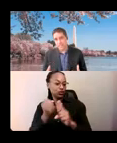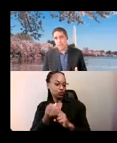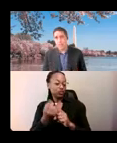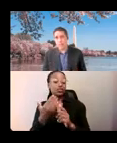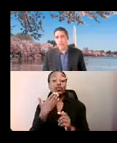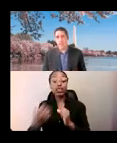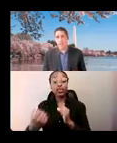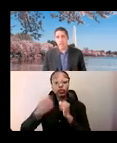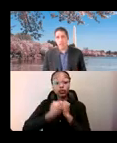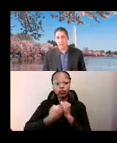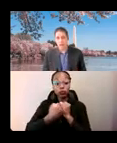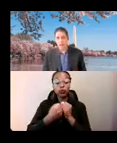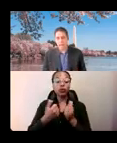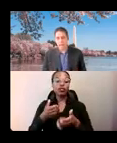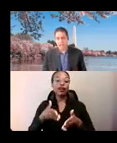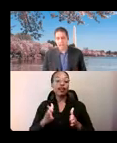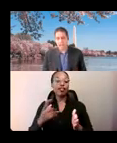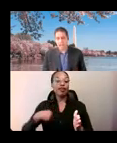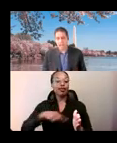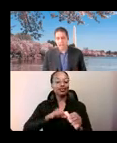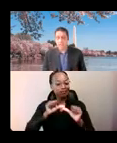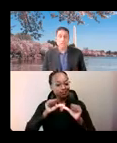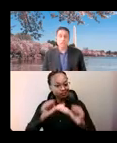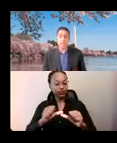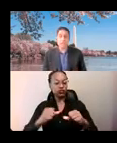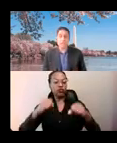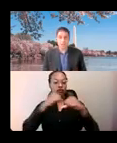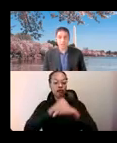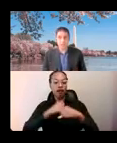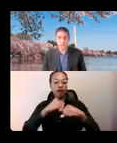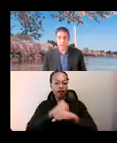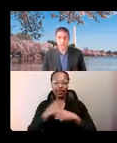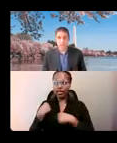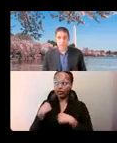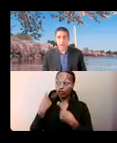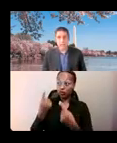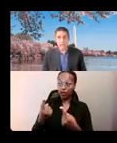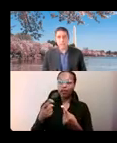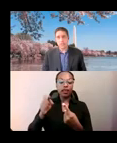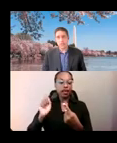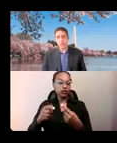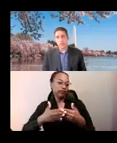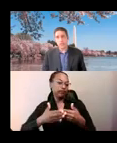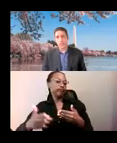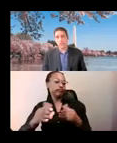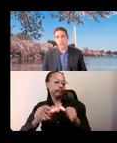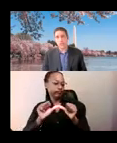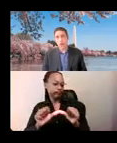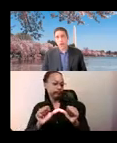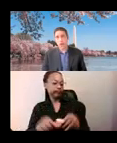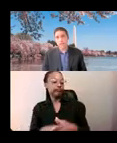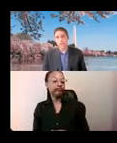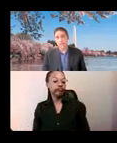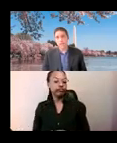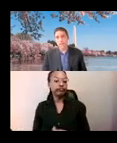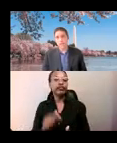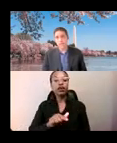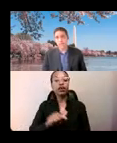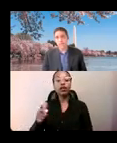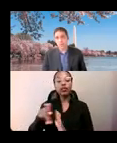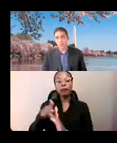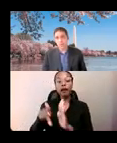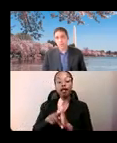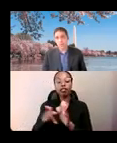to continue fighting as we do and as we must do. And now I'd like to turn it over to our policy